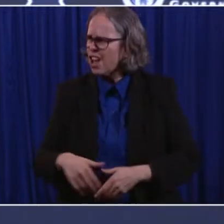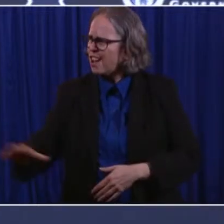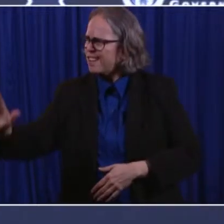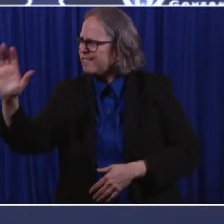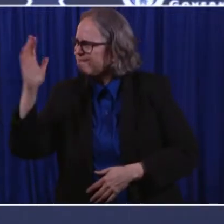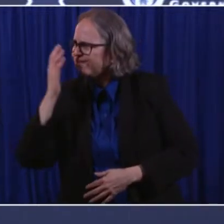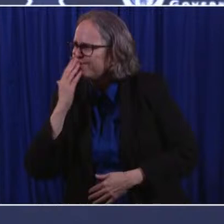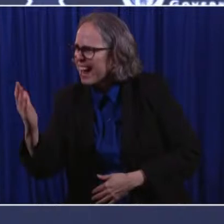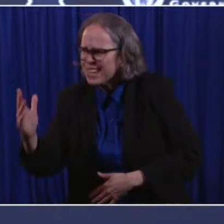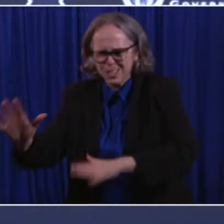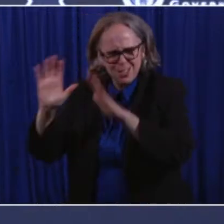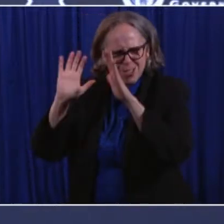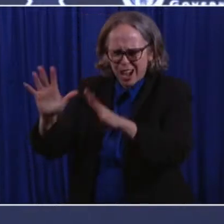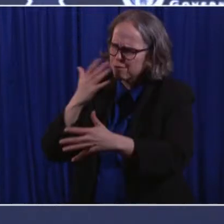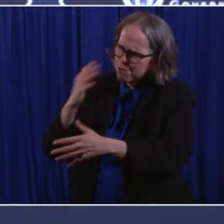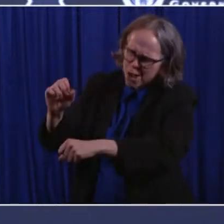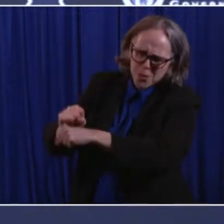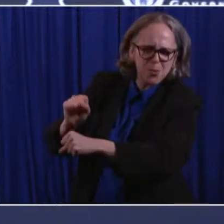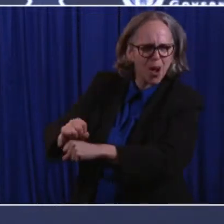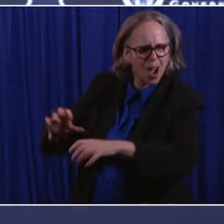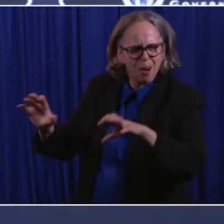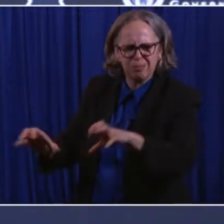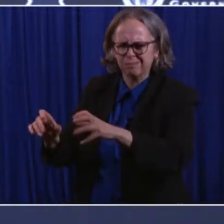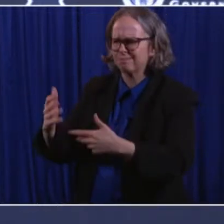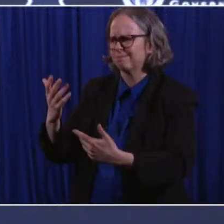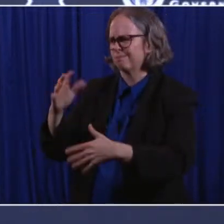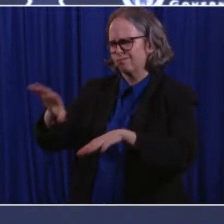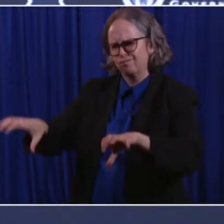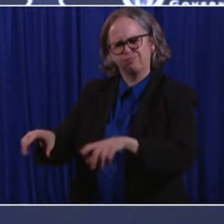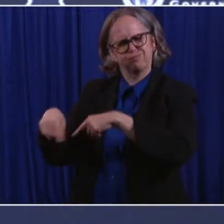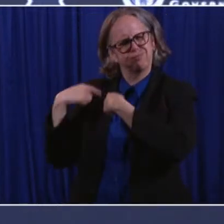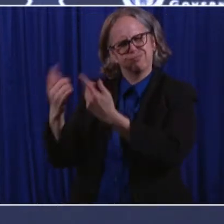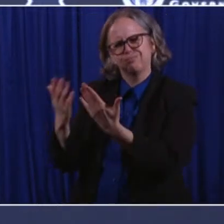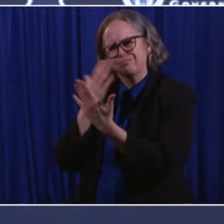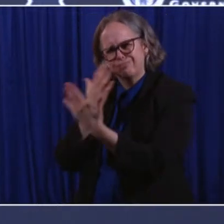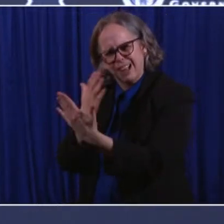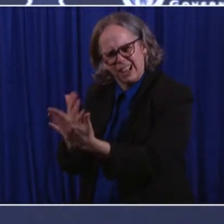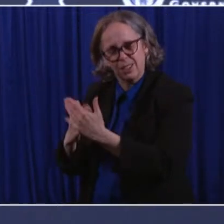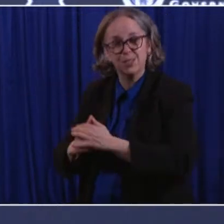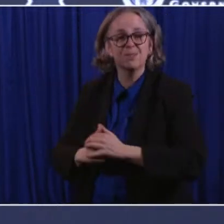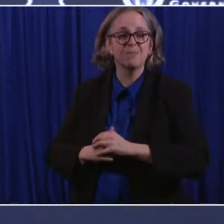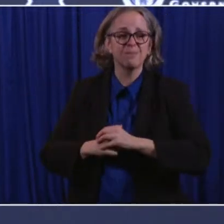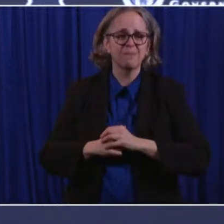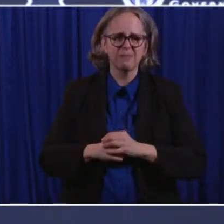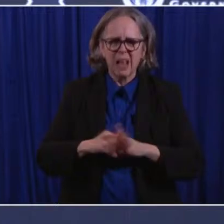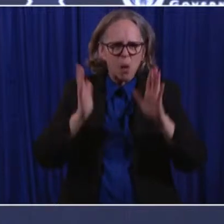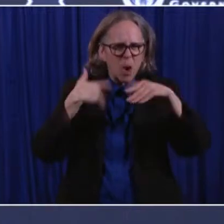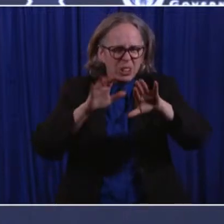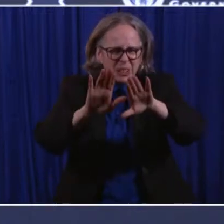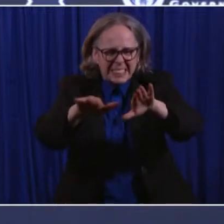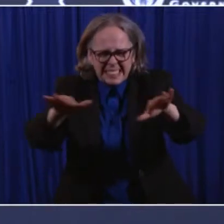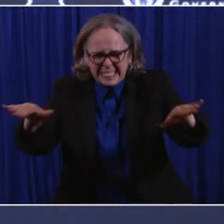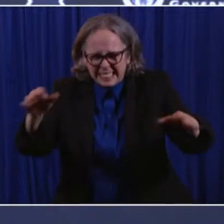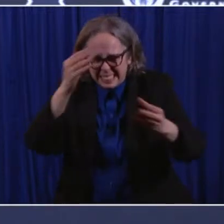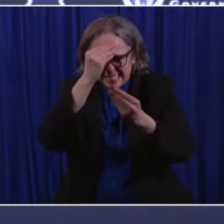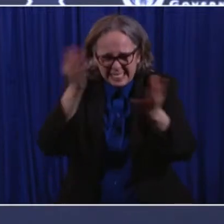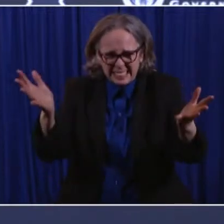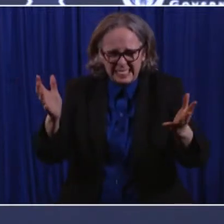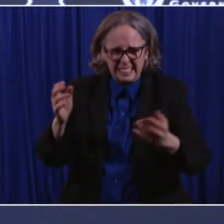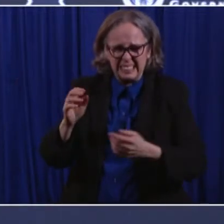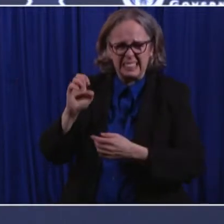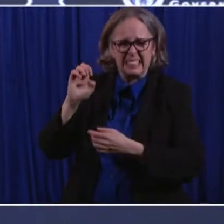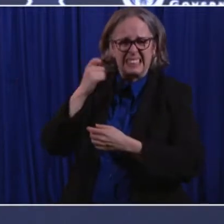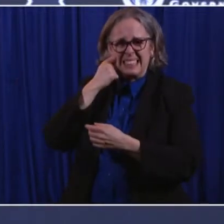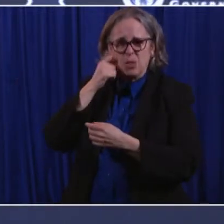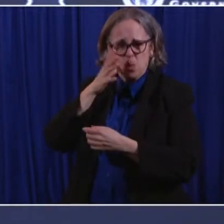Just a reminder, as we just said with Erin, this site, the Cintas Center, is in addition to many